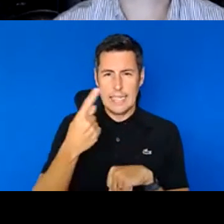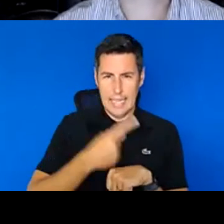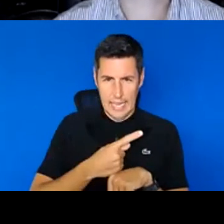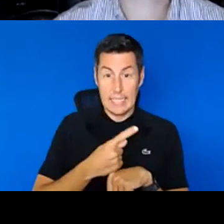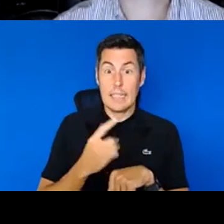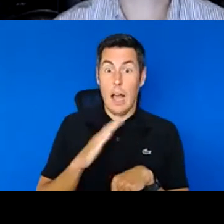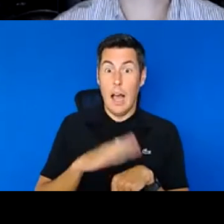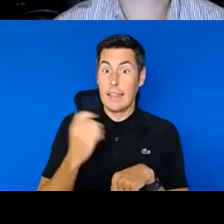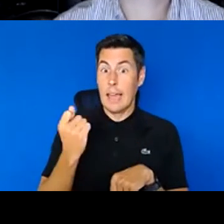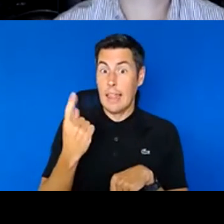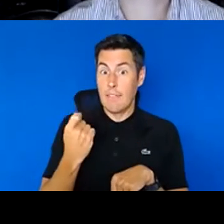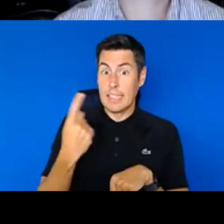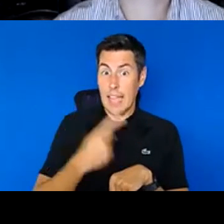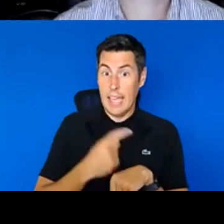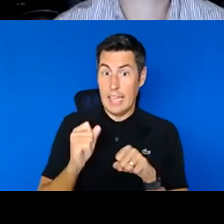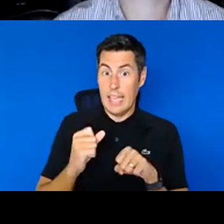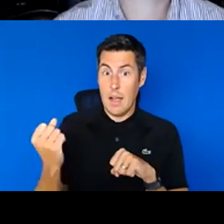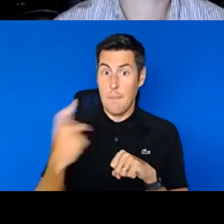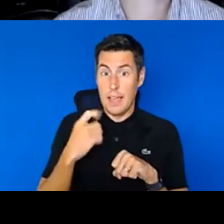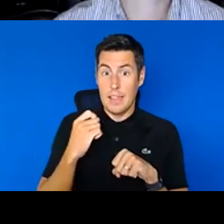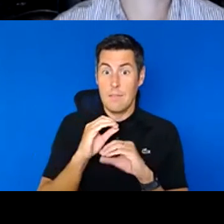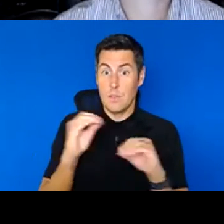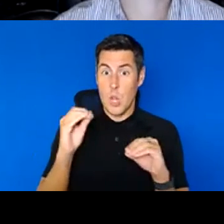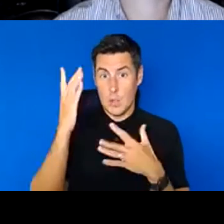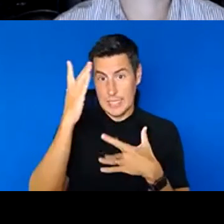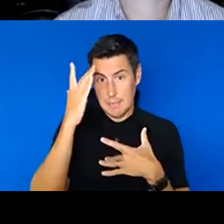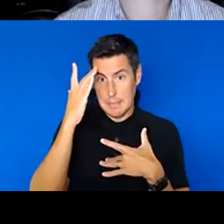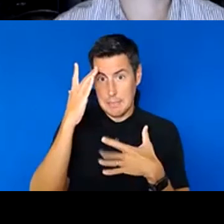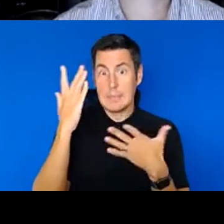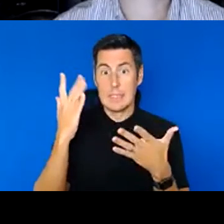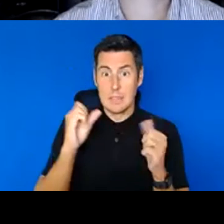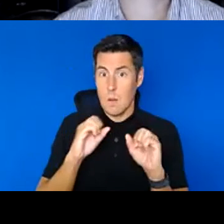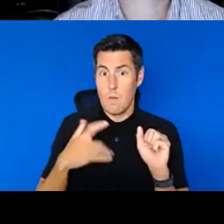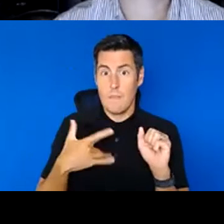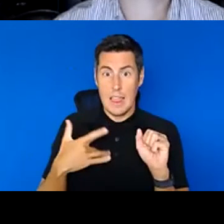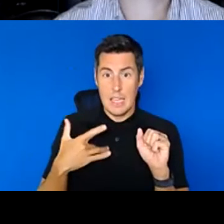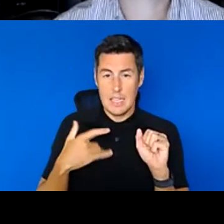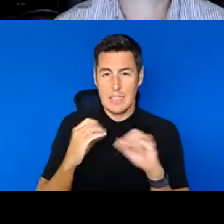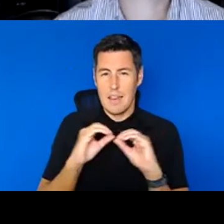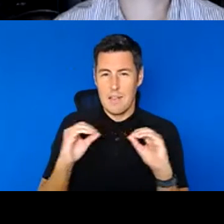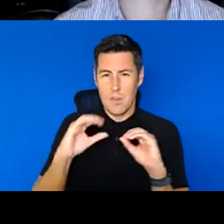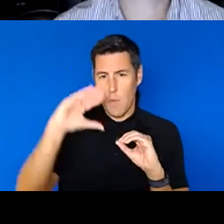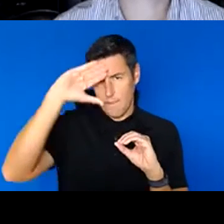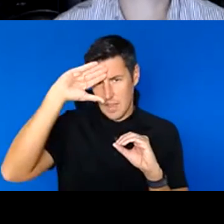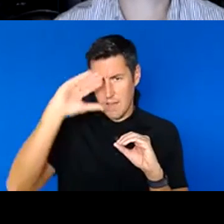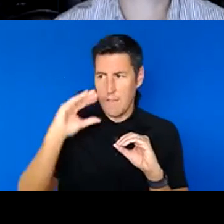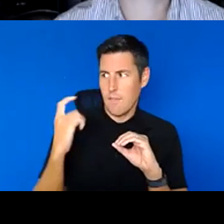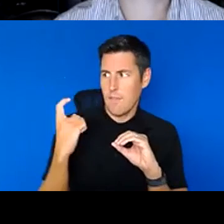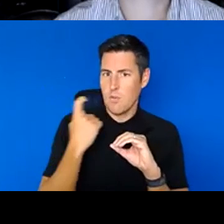day, provided that their symptoms have resolved, if they had symptoms, and that they have not had a fever for the last 24 hours.